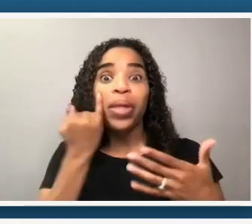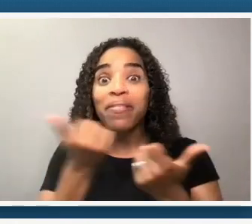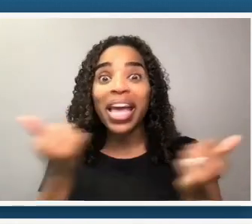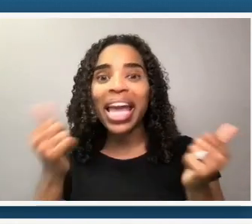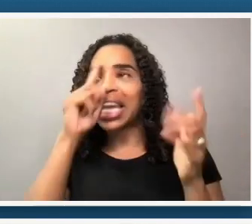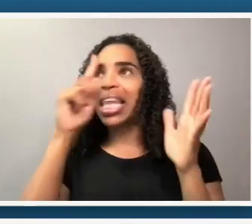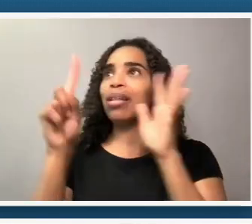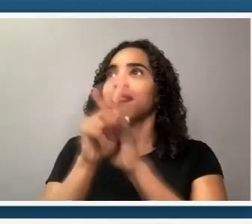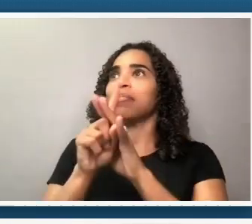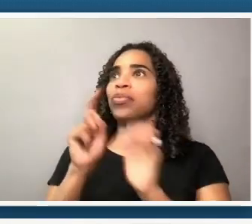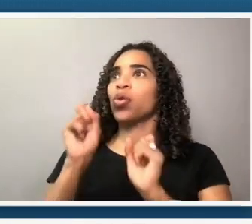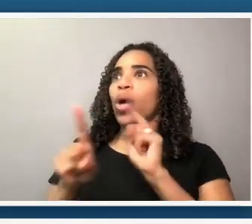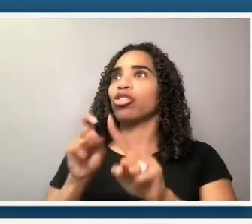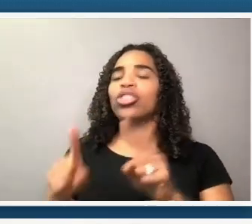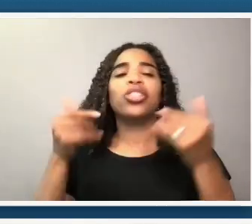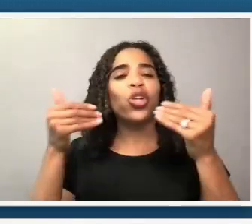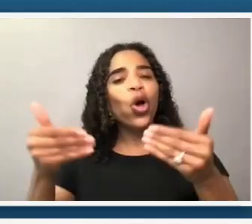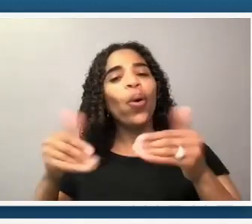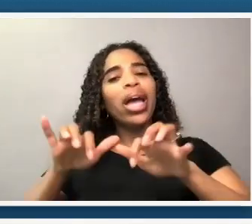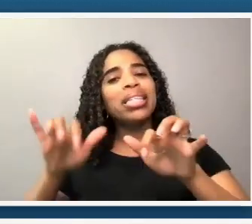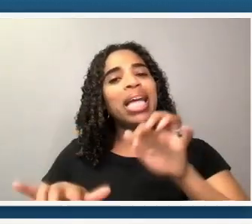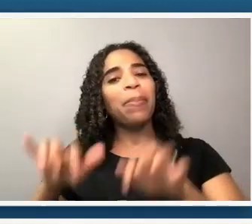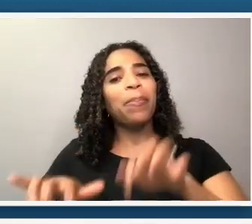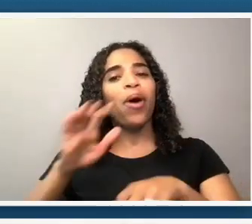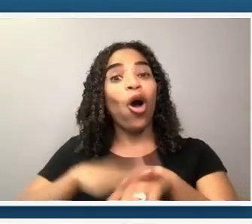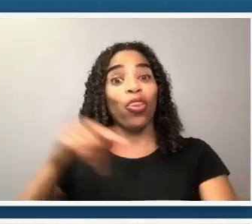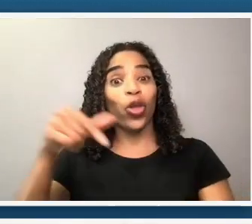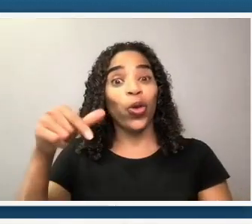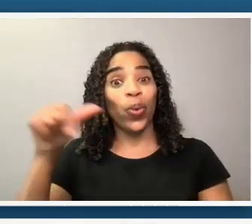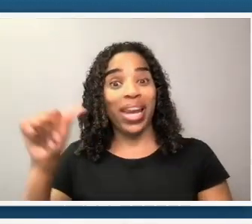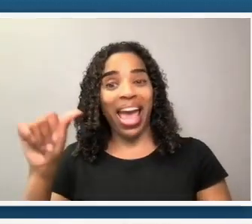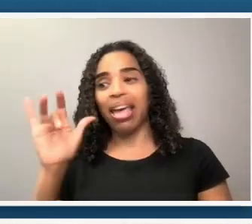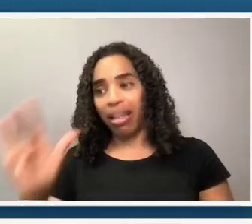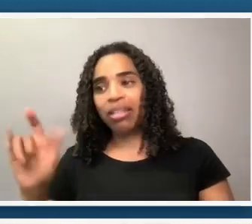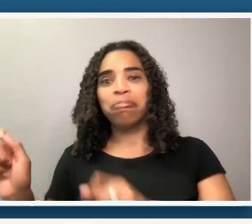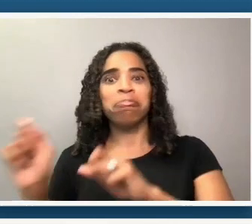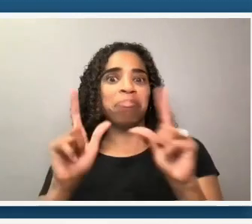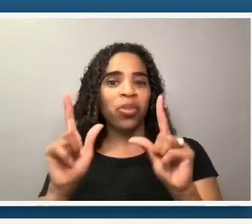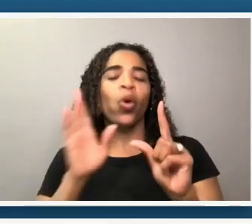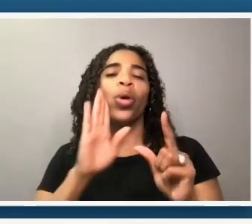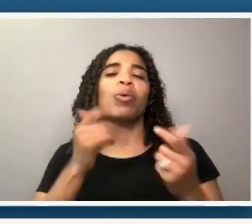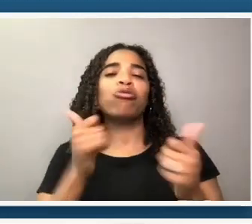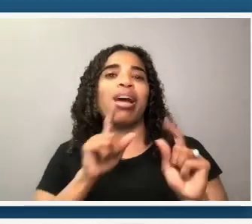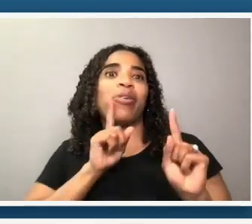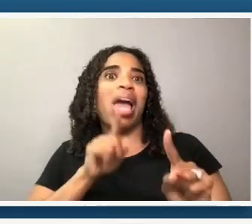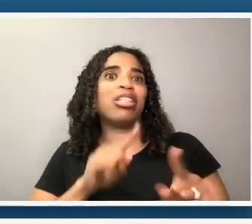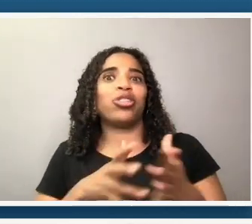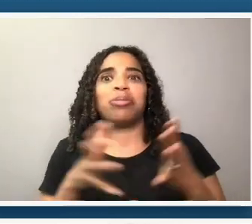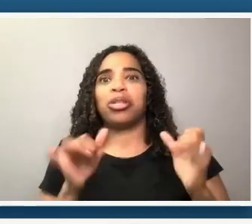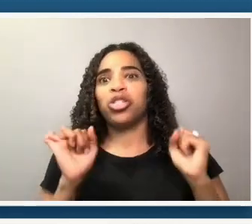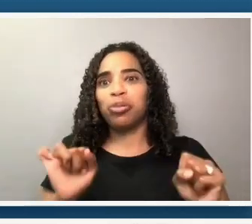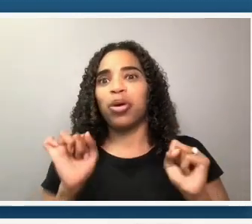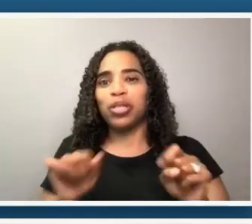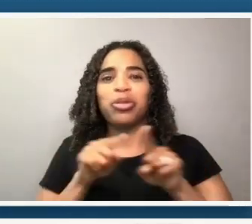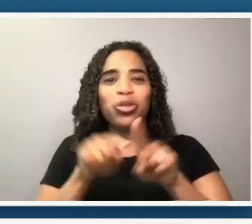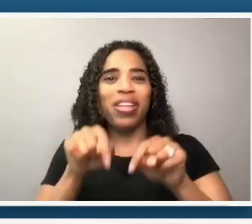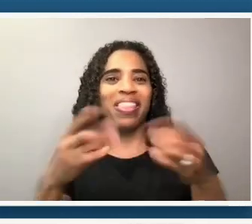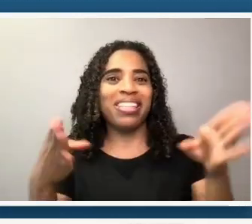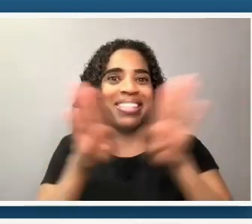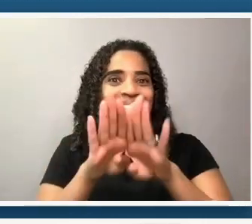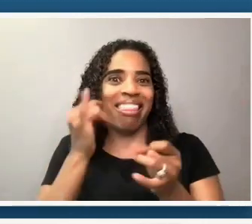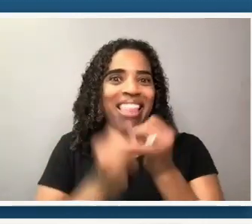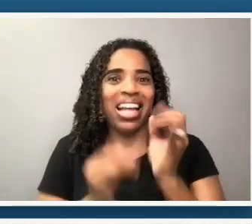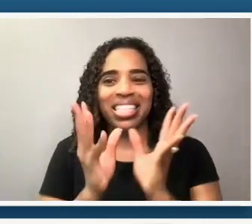any time, plug it into the Q&A. We'll answer as many questions as we can during this closing portion of our